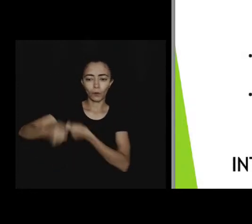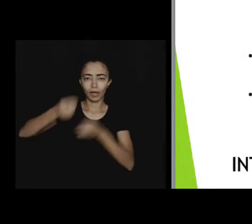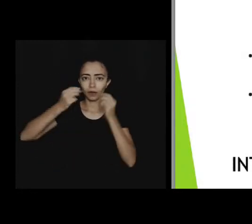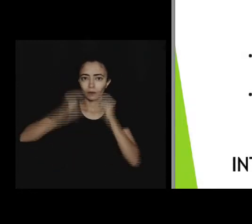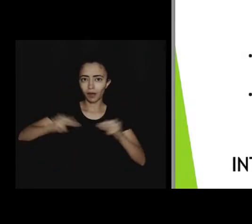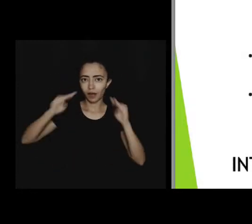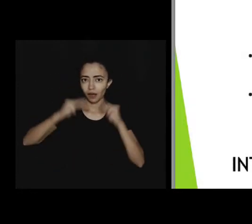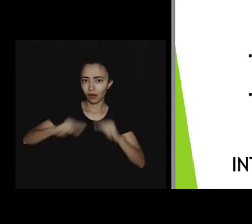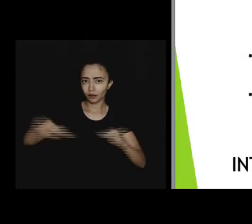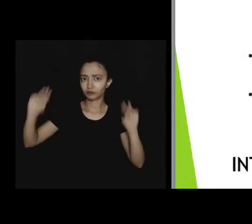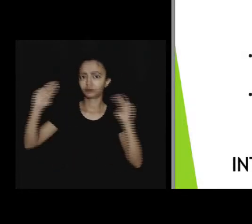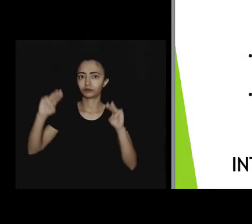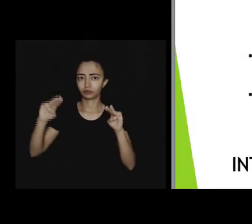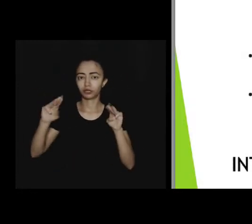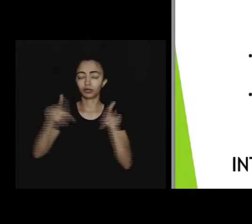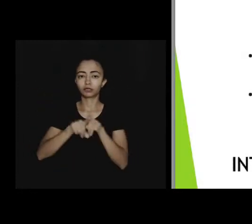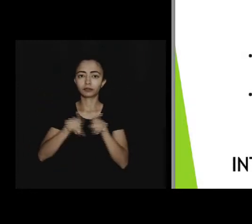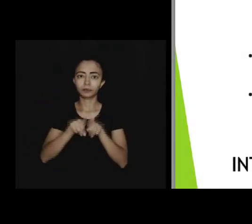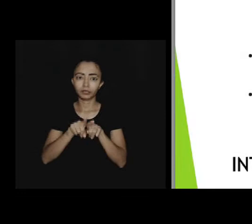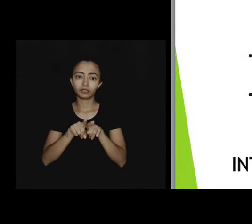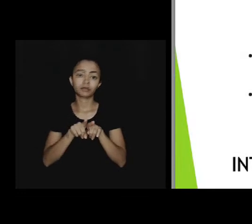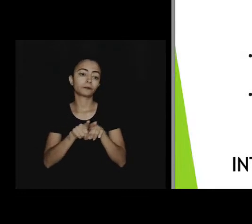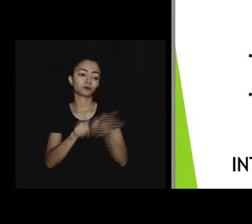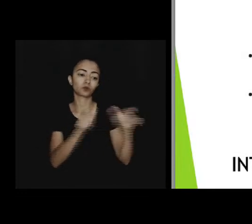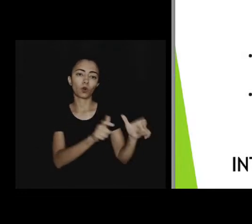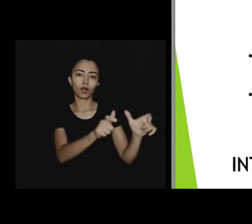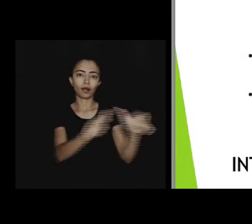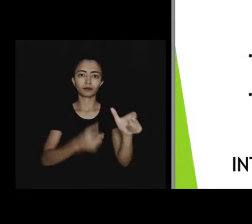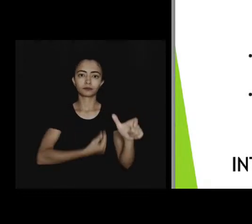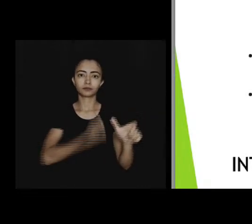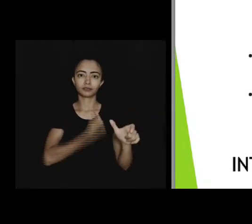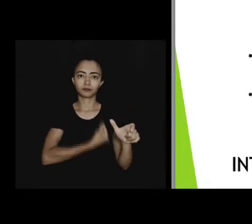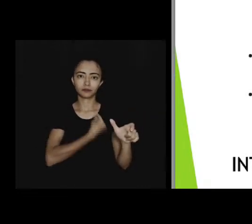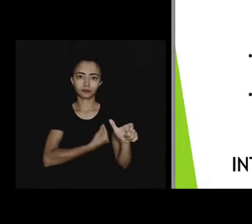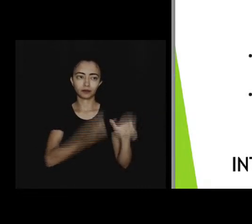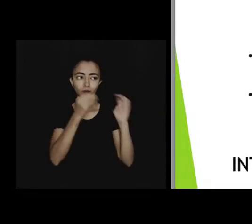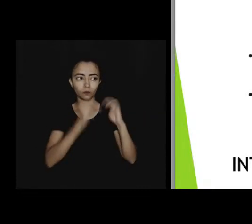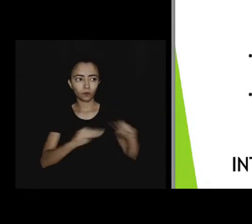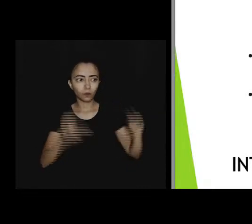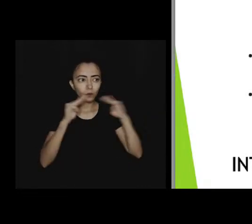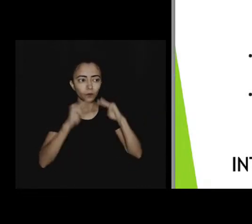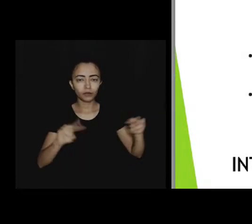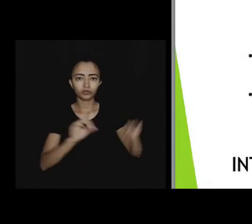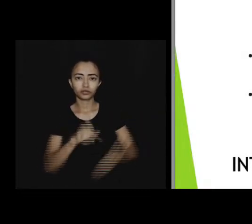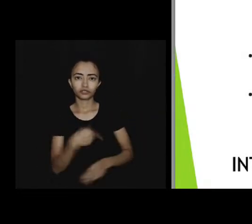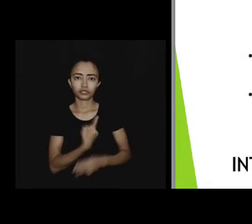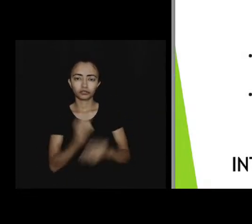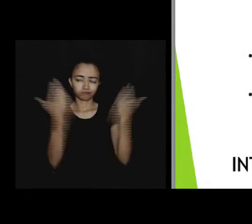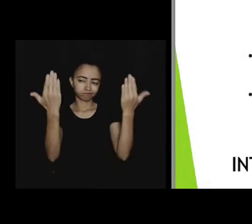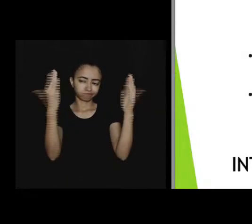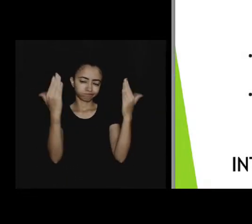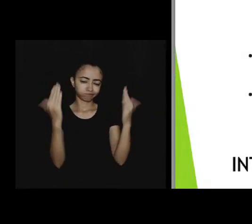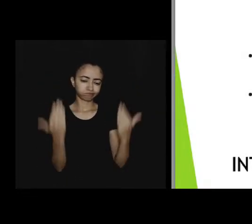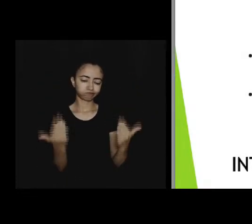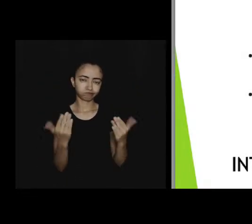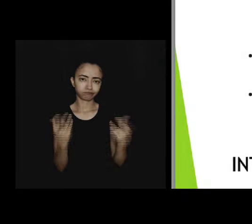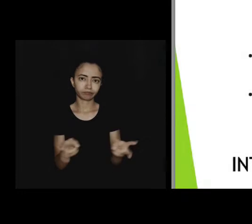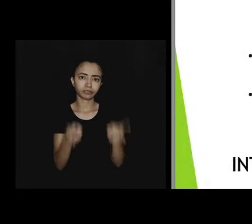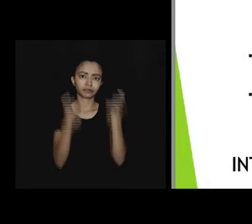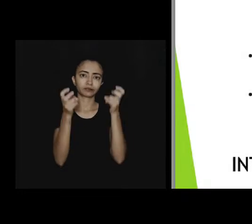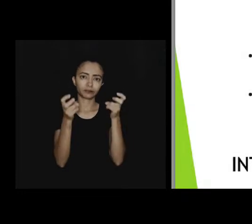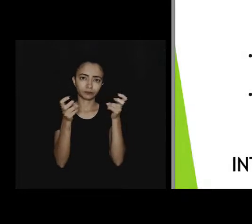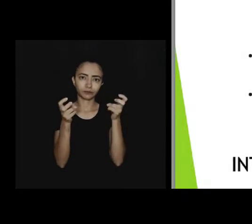commercial promotion at the spots of sale, we observe that there is a difference in the type